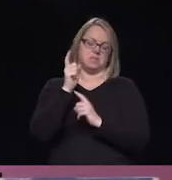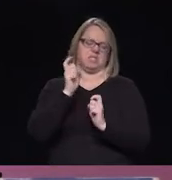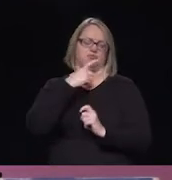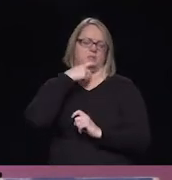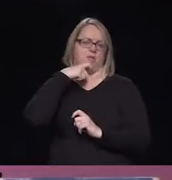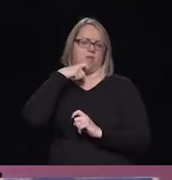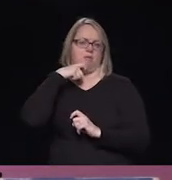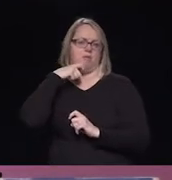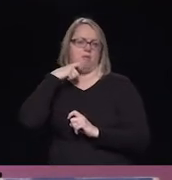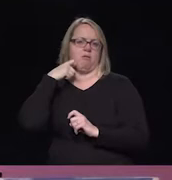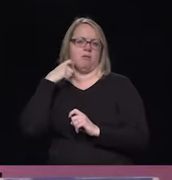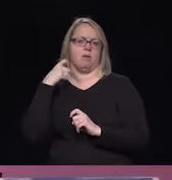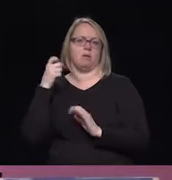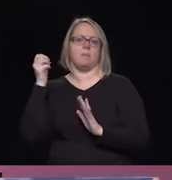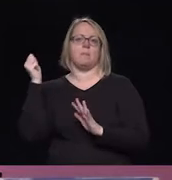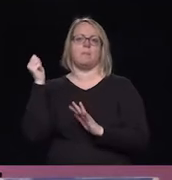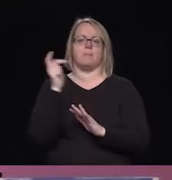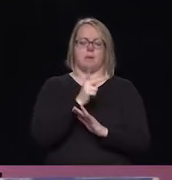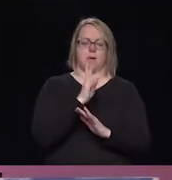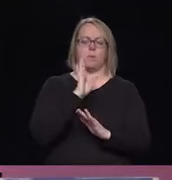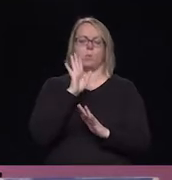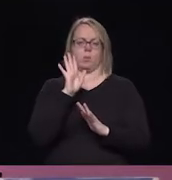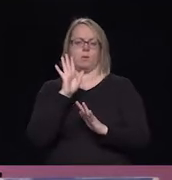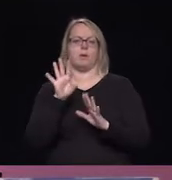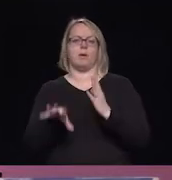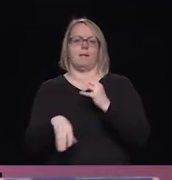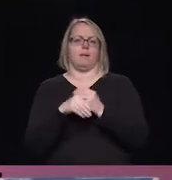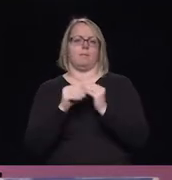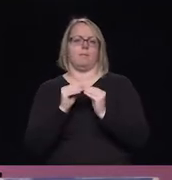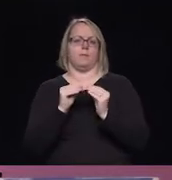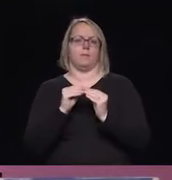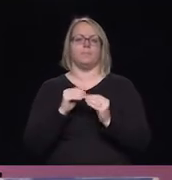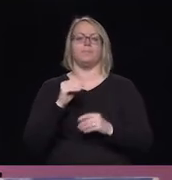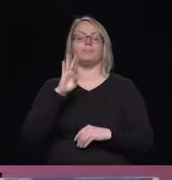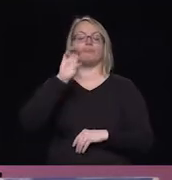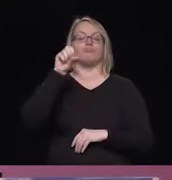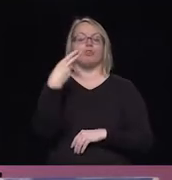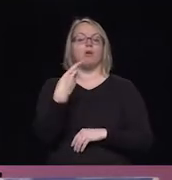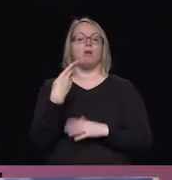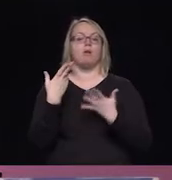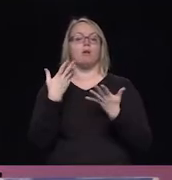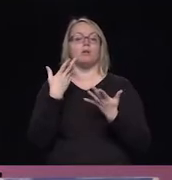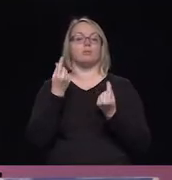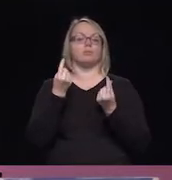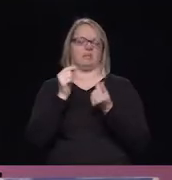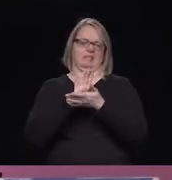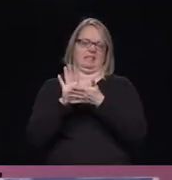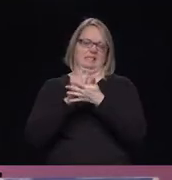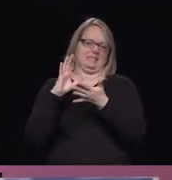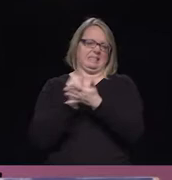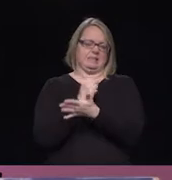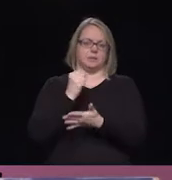get started on the horizon line and the clouds. Go ahead and wash your daddy brush